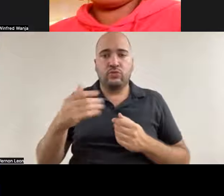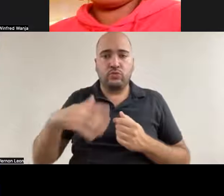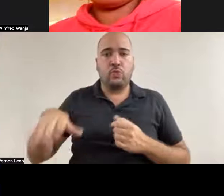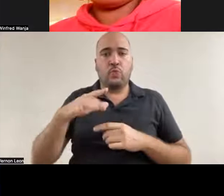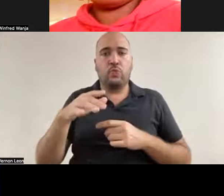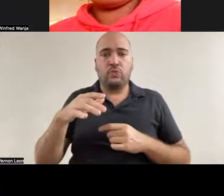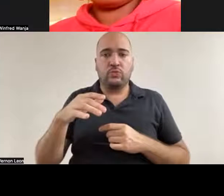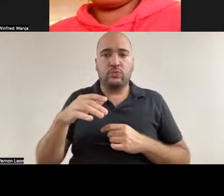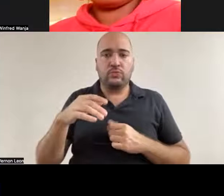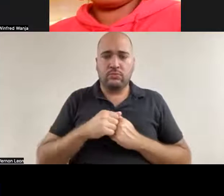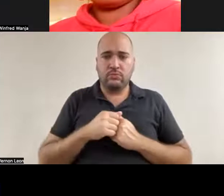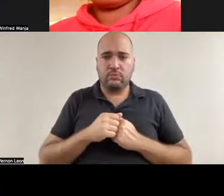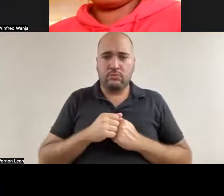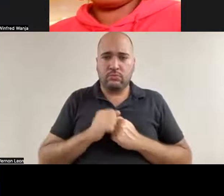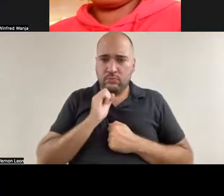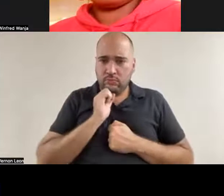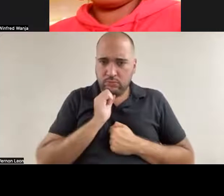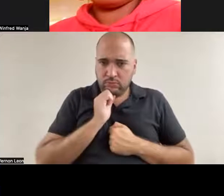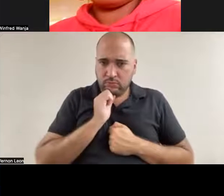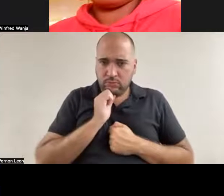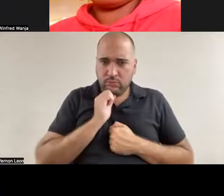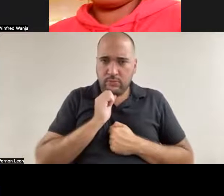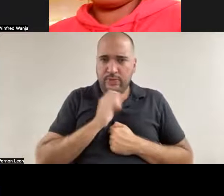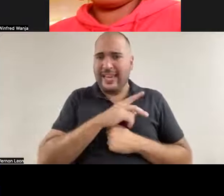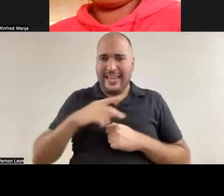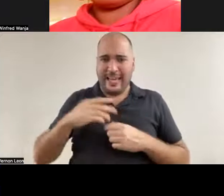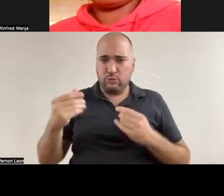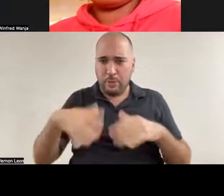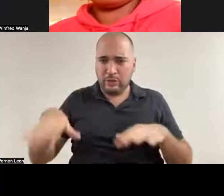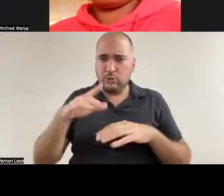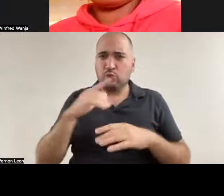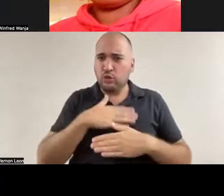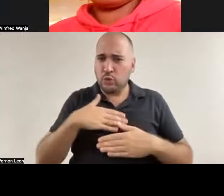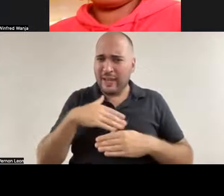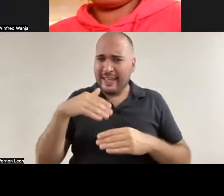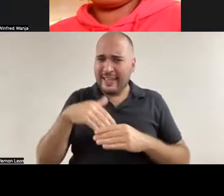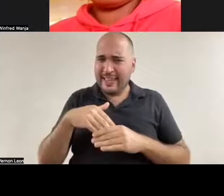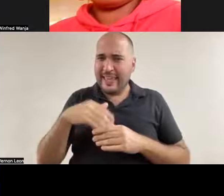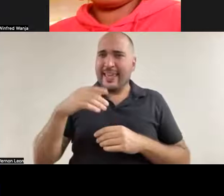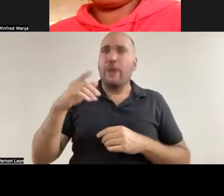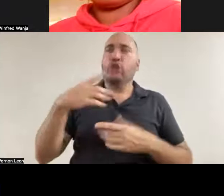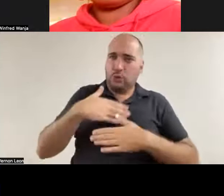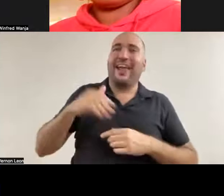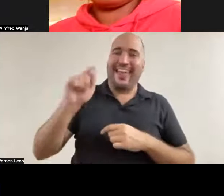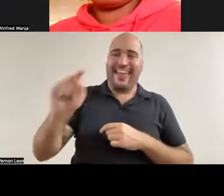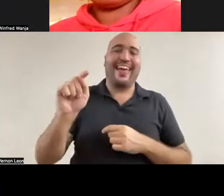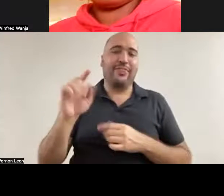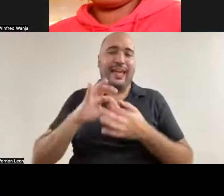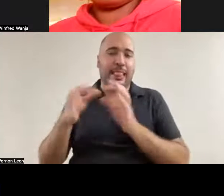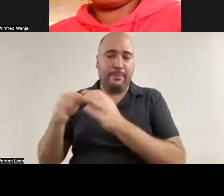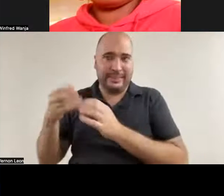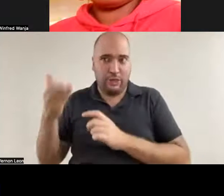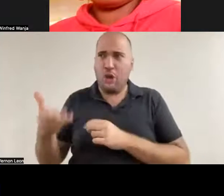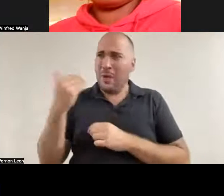games enjoying in the stands. Why can't more heads of states be like